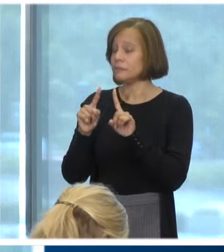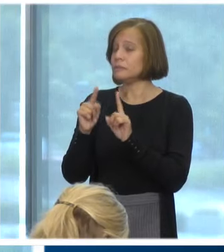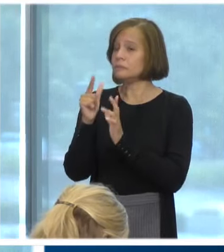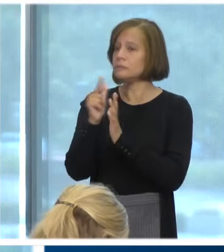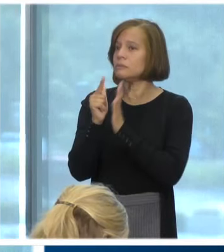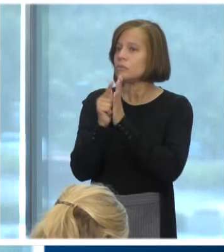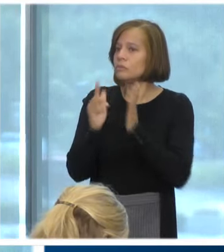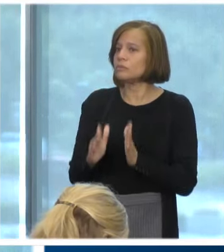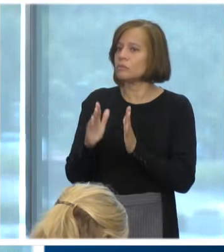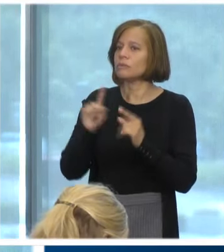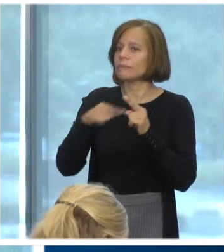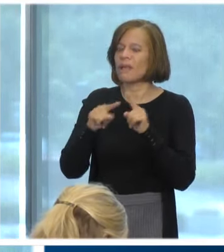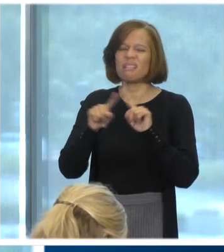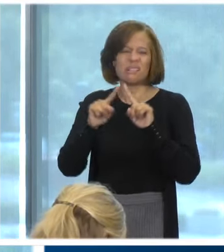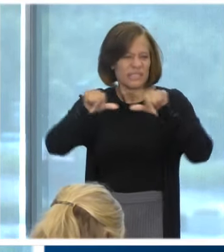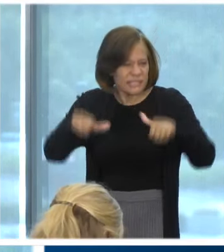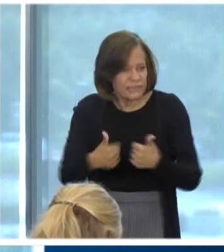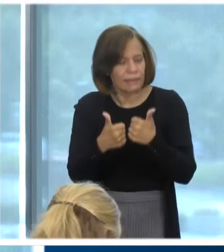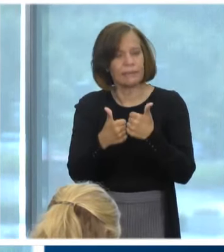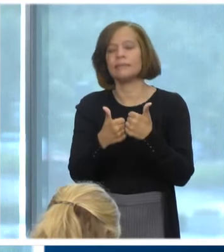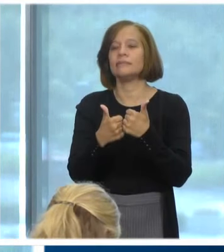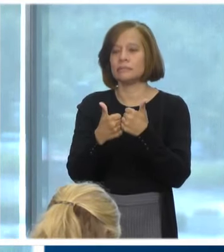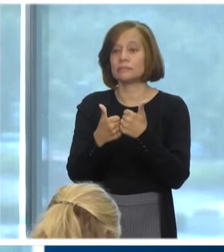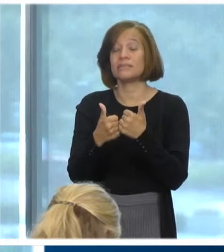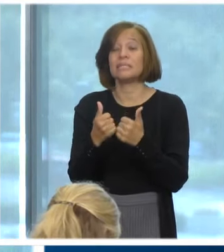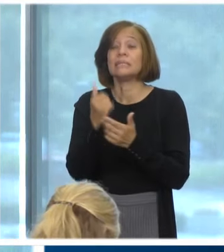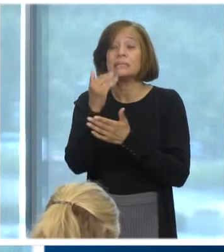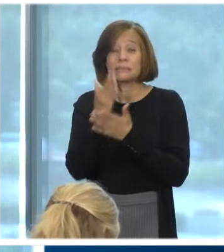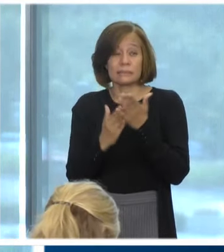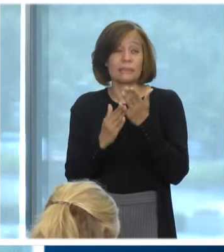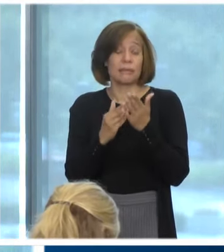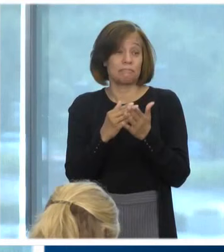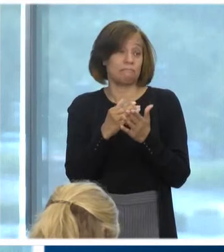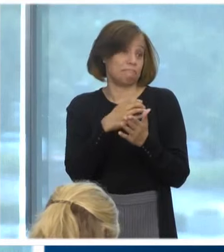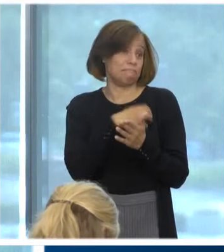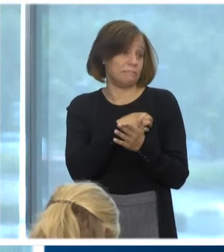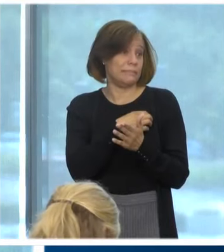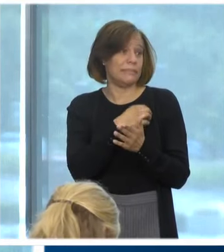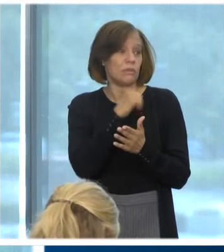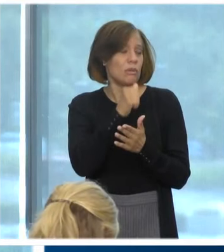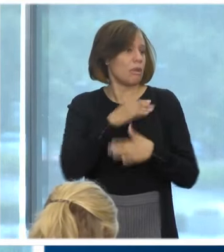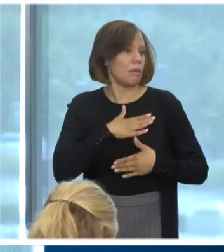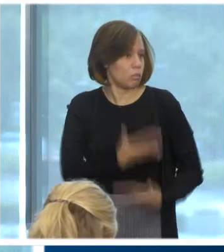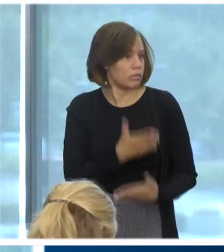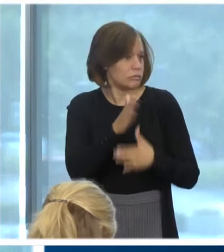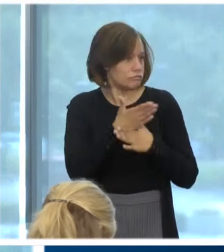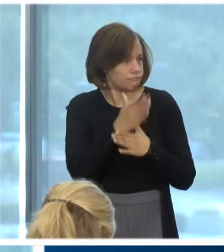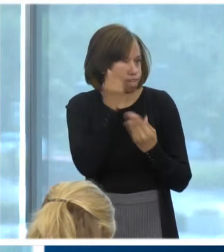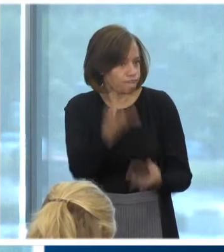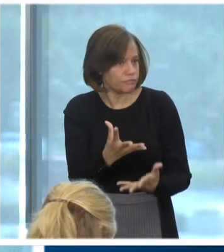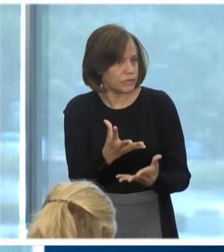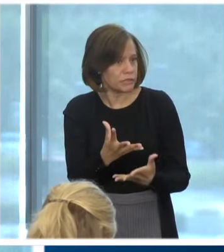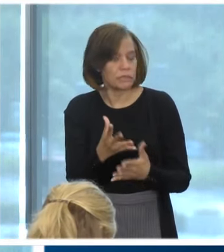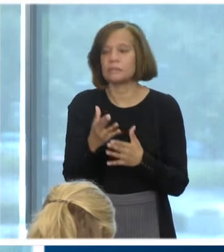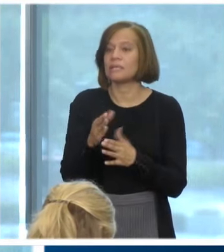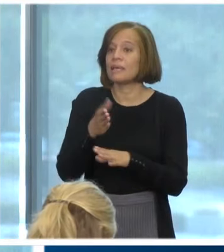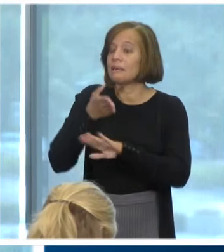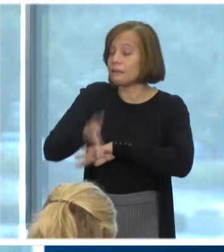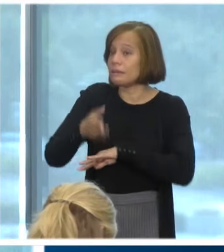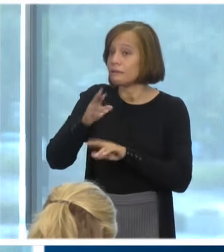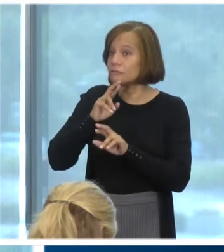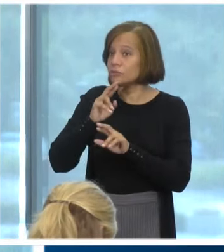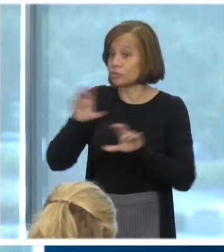investigations, including the unwillingness of some officers to share information and incomplete after-action reports by other